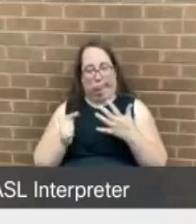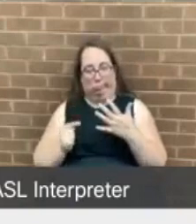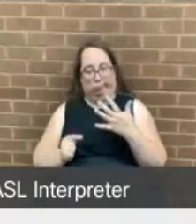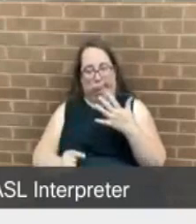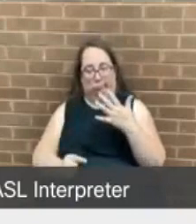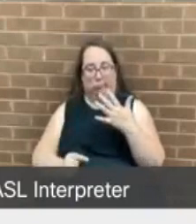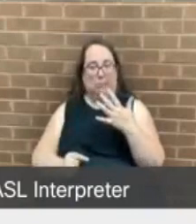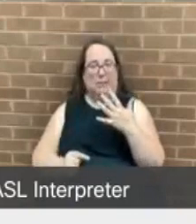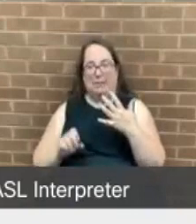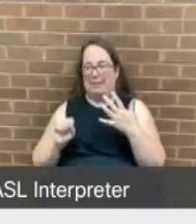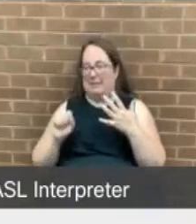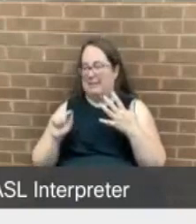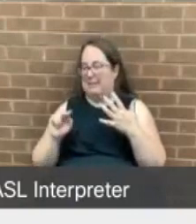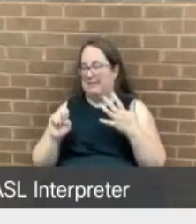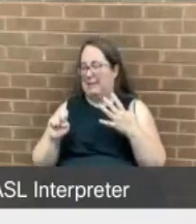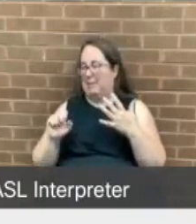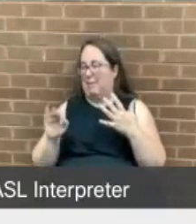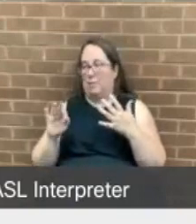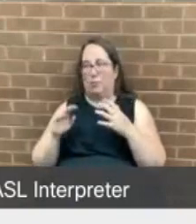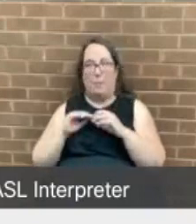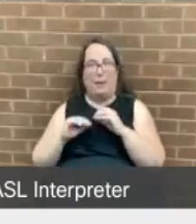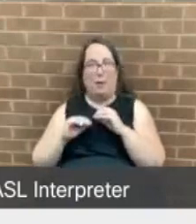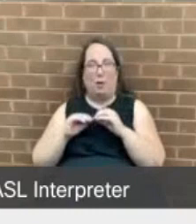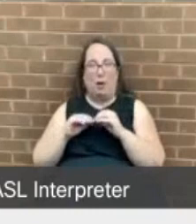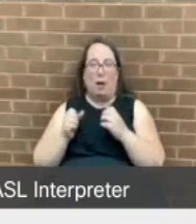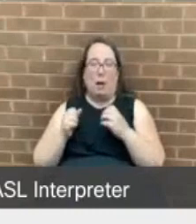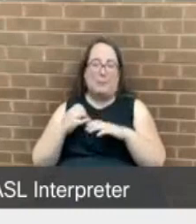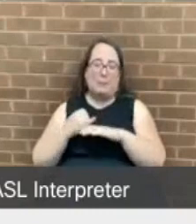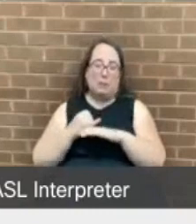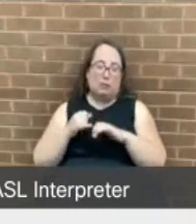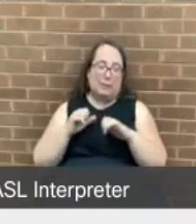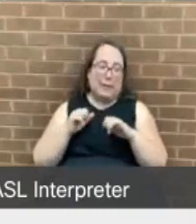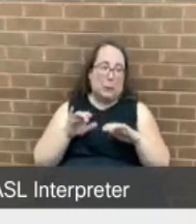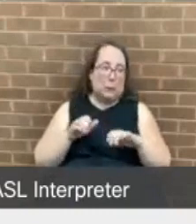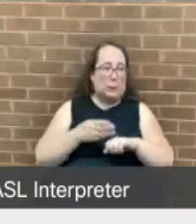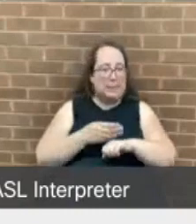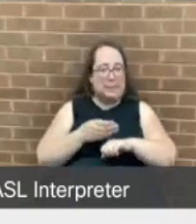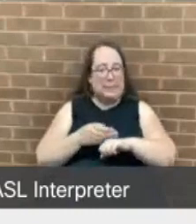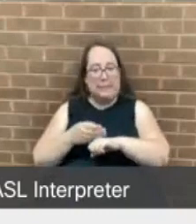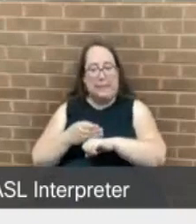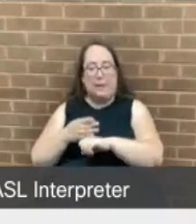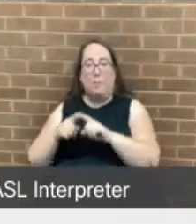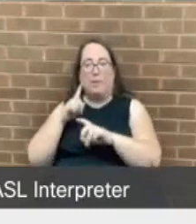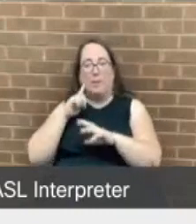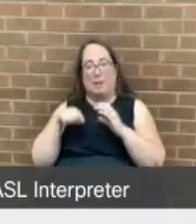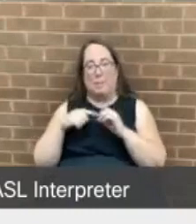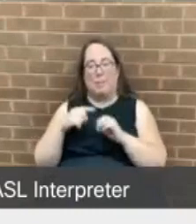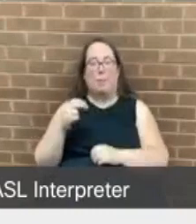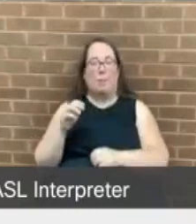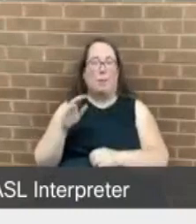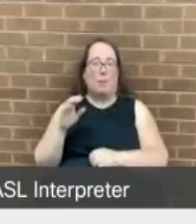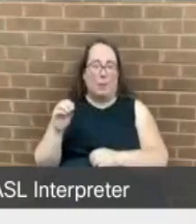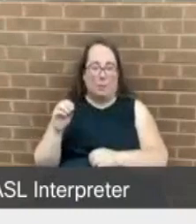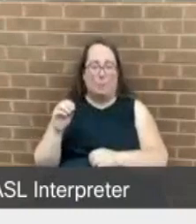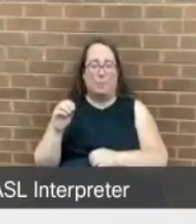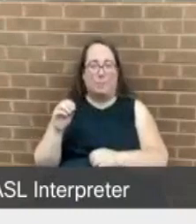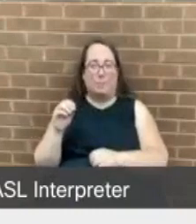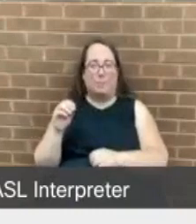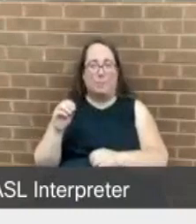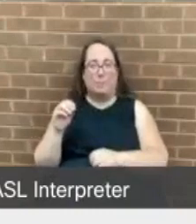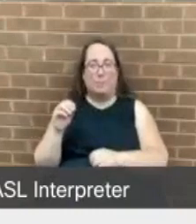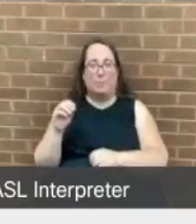repair, somewhat limited by how much industry can deliver and those types of things. But thinking about Howard County and some